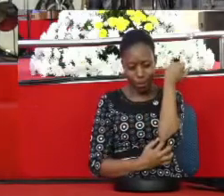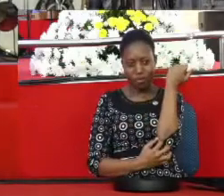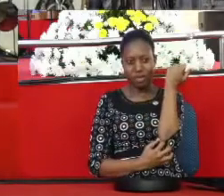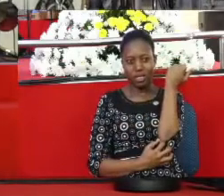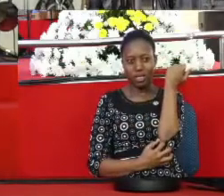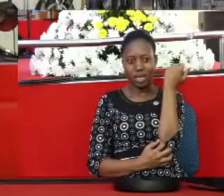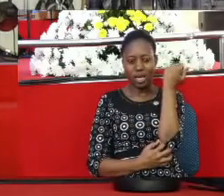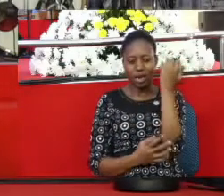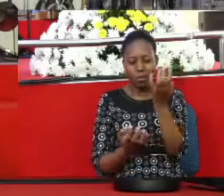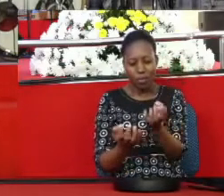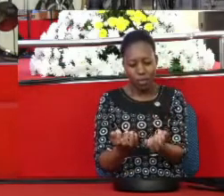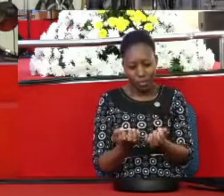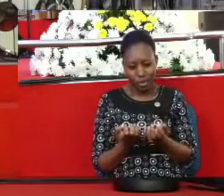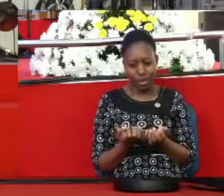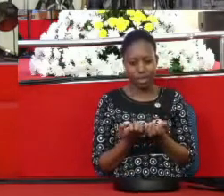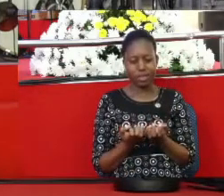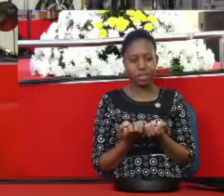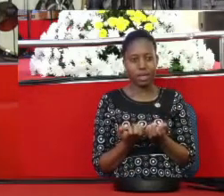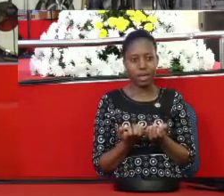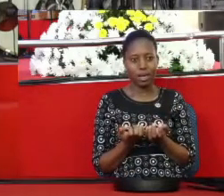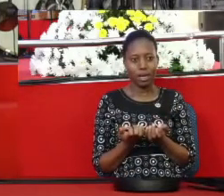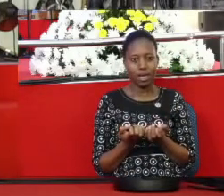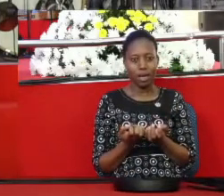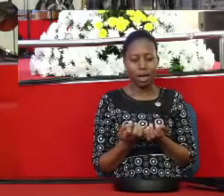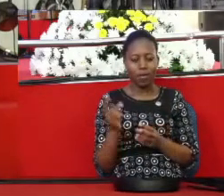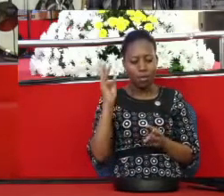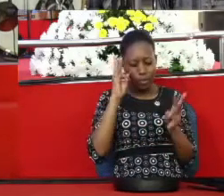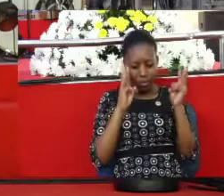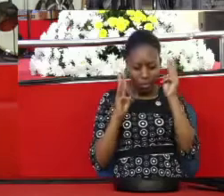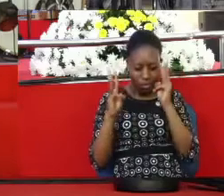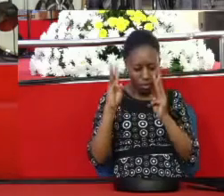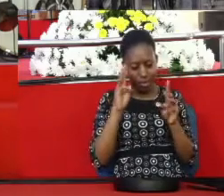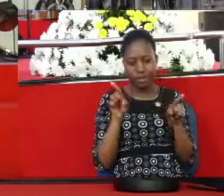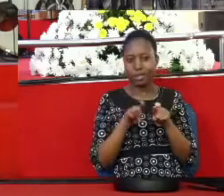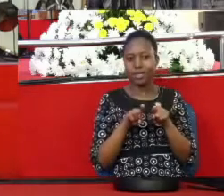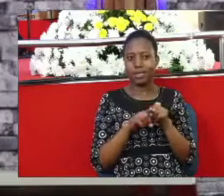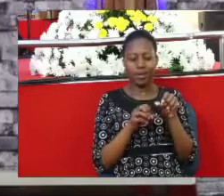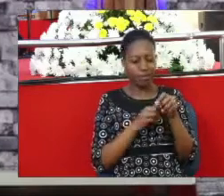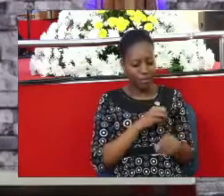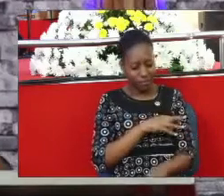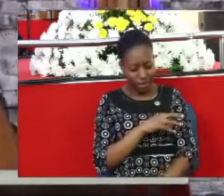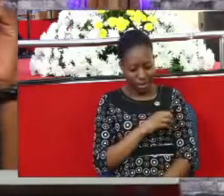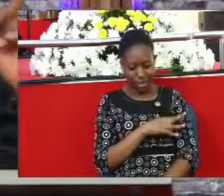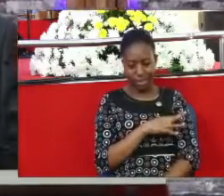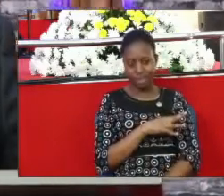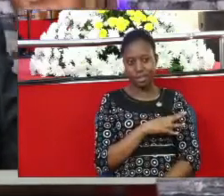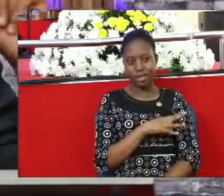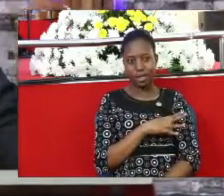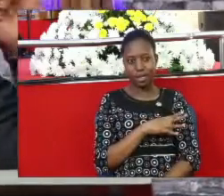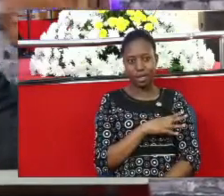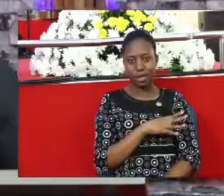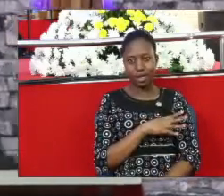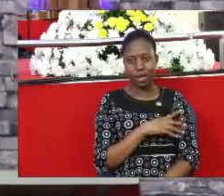and needs. I need to step out from the worries and fears that I have. I need to step out. And there are some of you that have